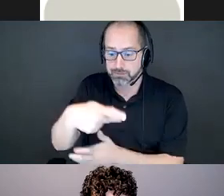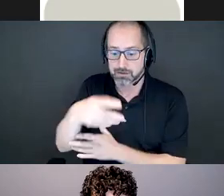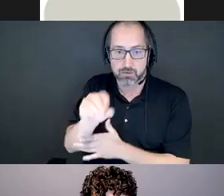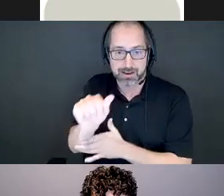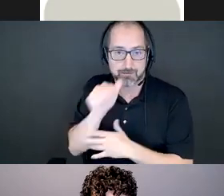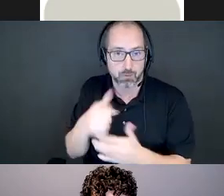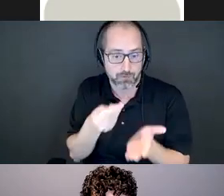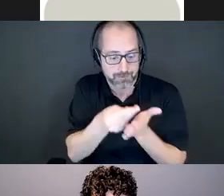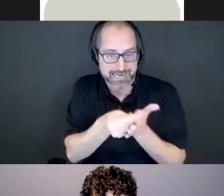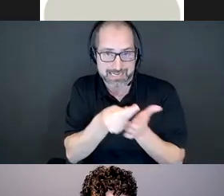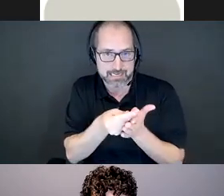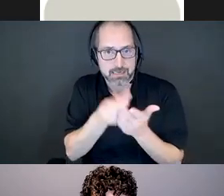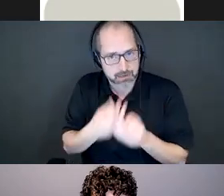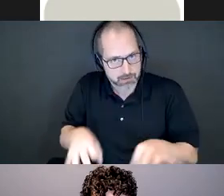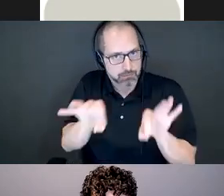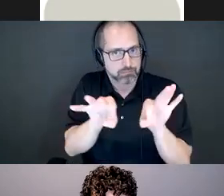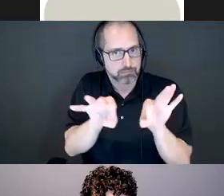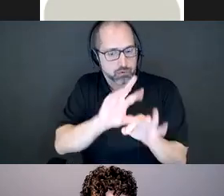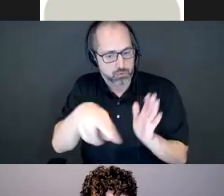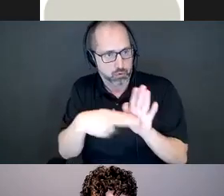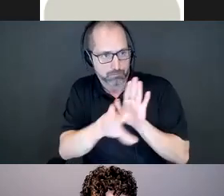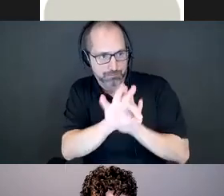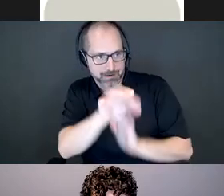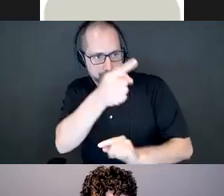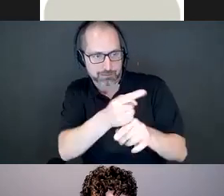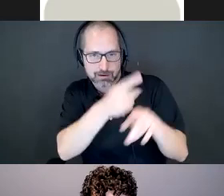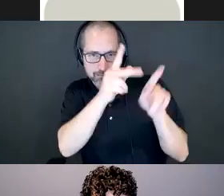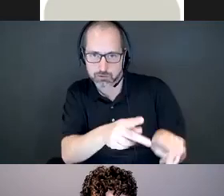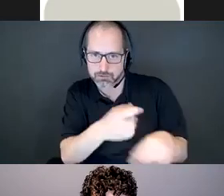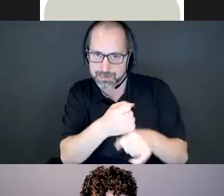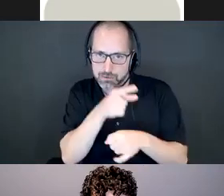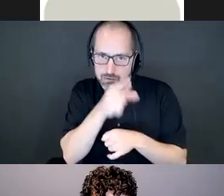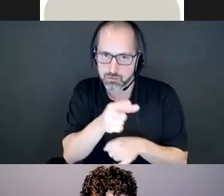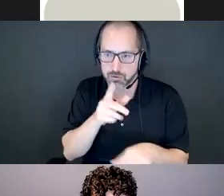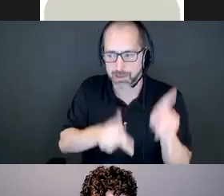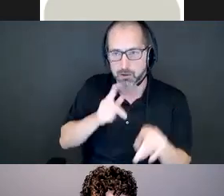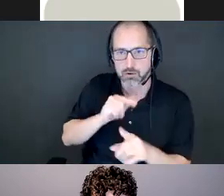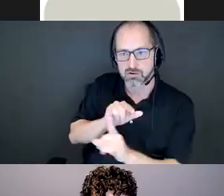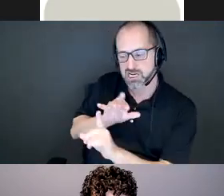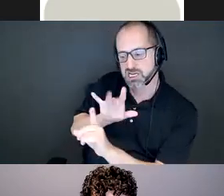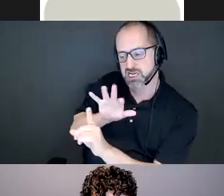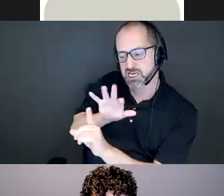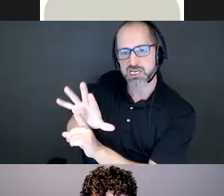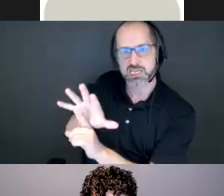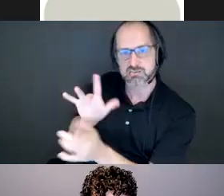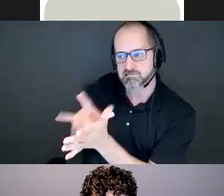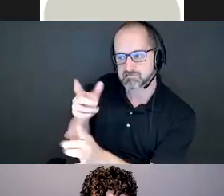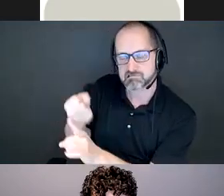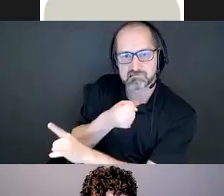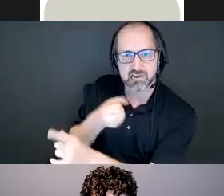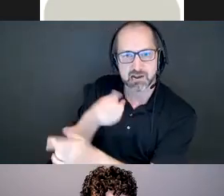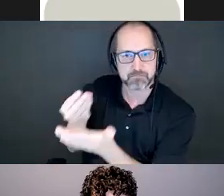important role to make sure that people are not preying on the older adult